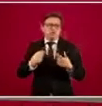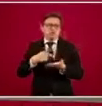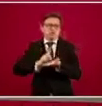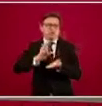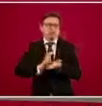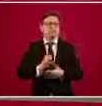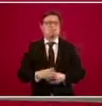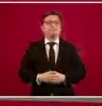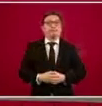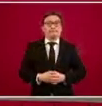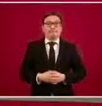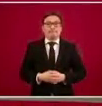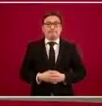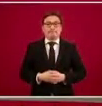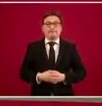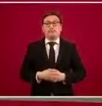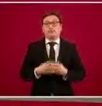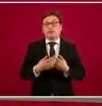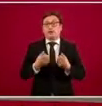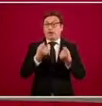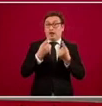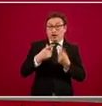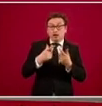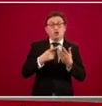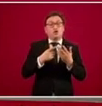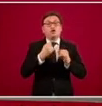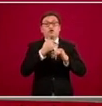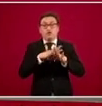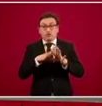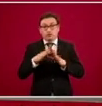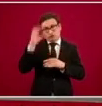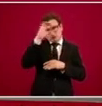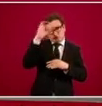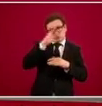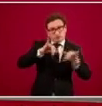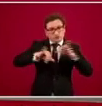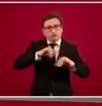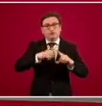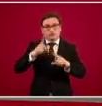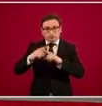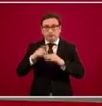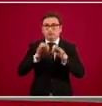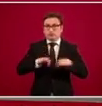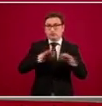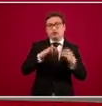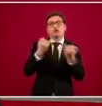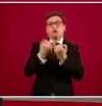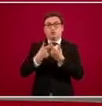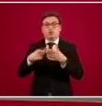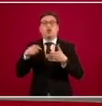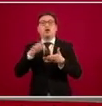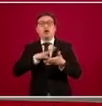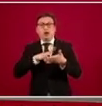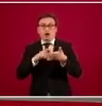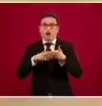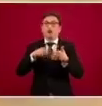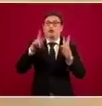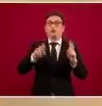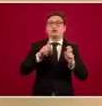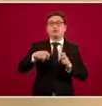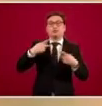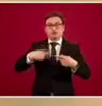if you want to take a look at all the different protocols and guidelines that we have been designing for the management of this crisis,